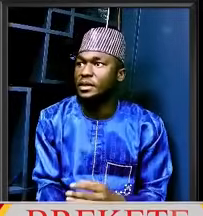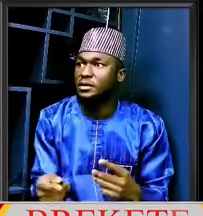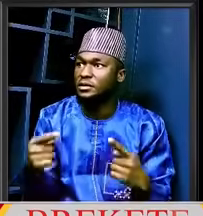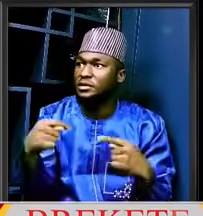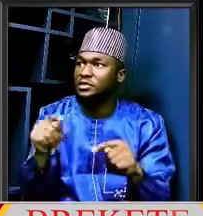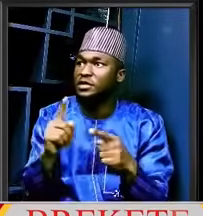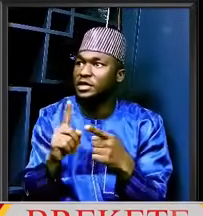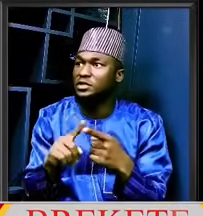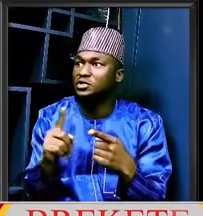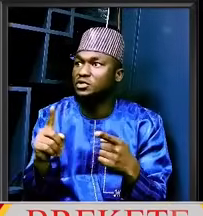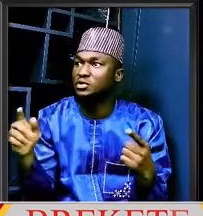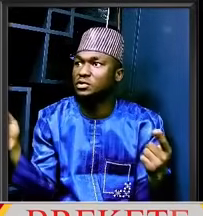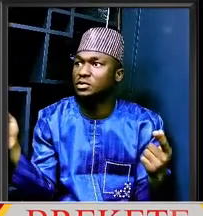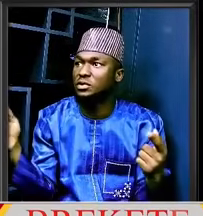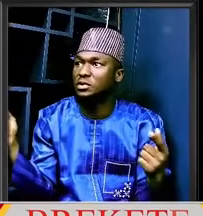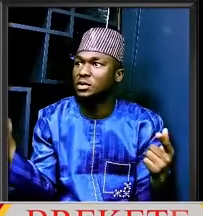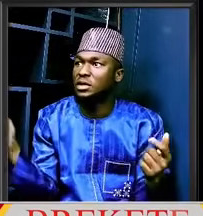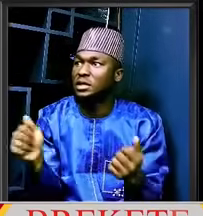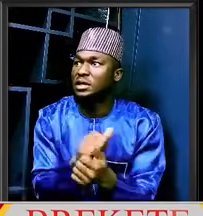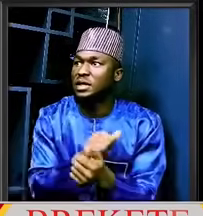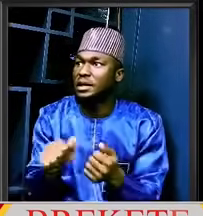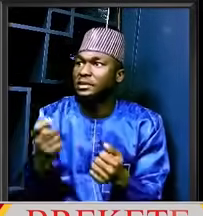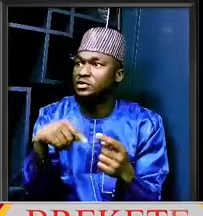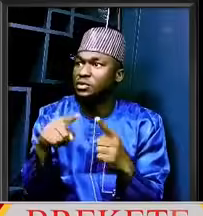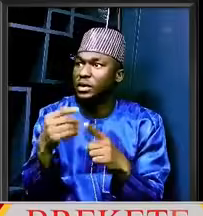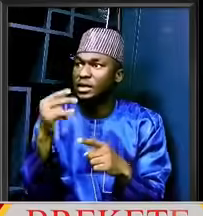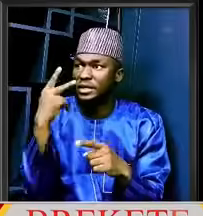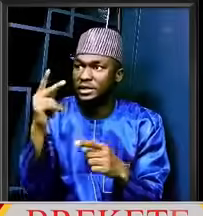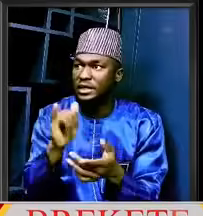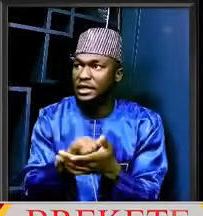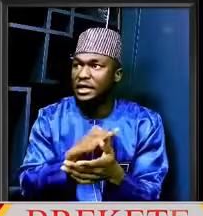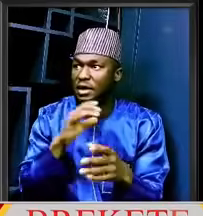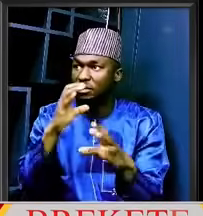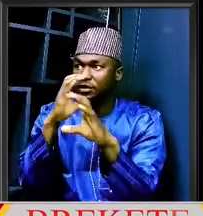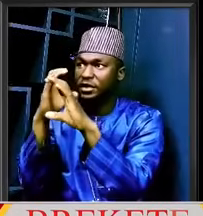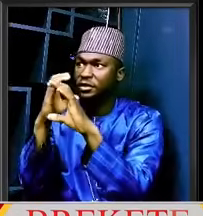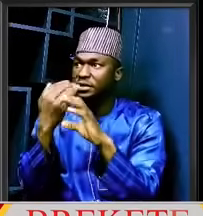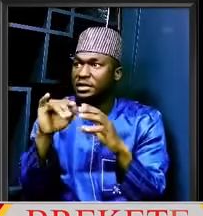the officers. They were trying to stone me when they saw that I was recording them.